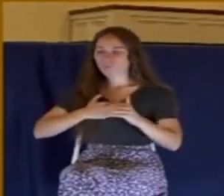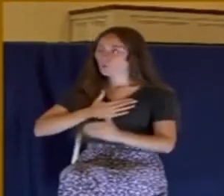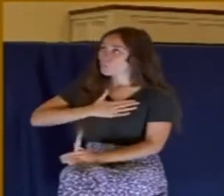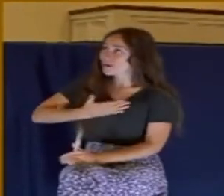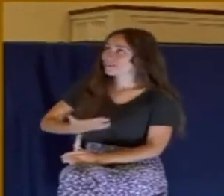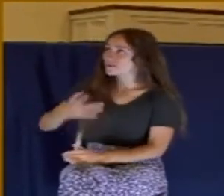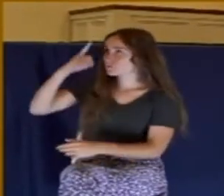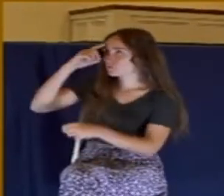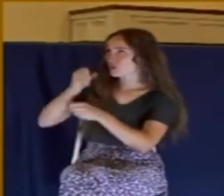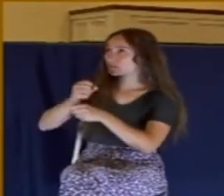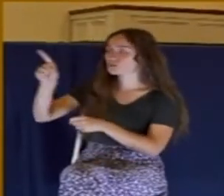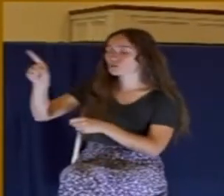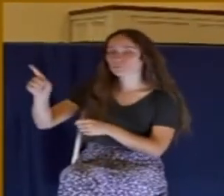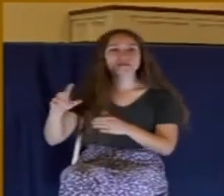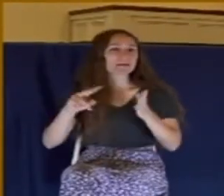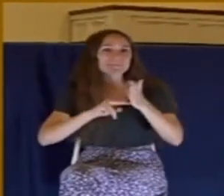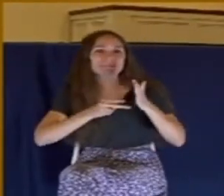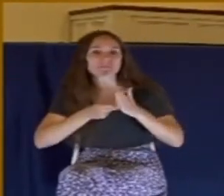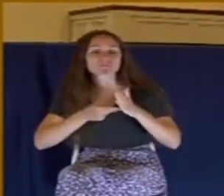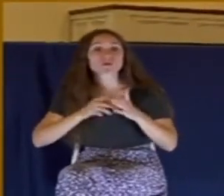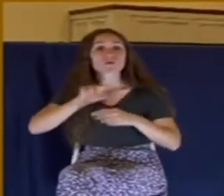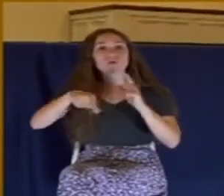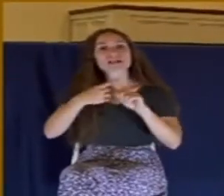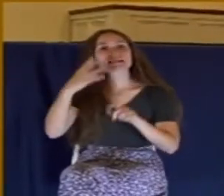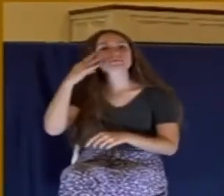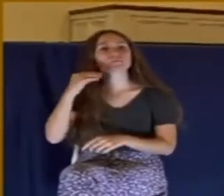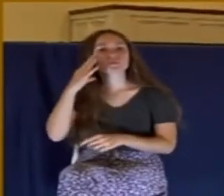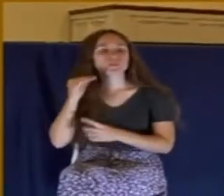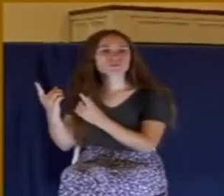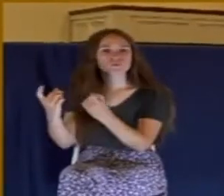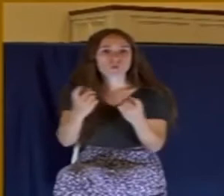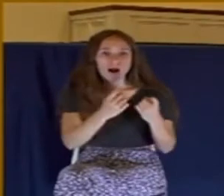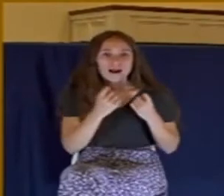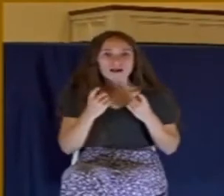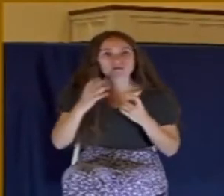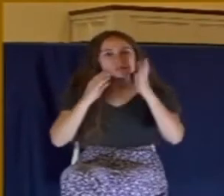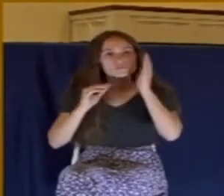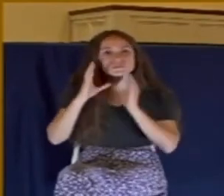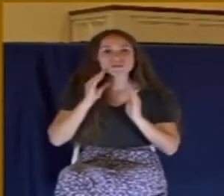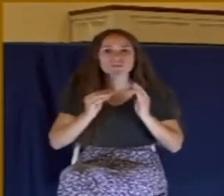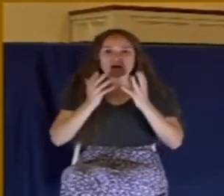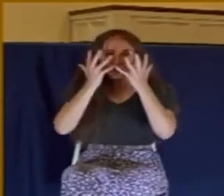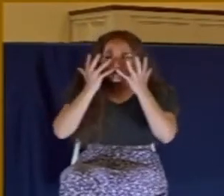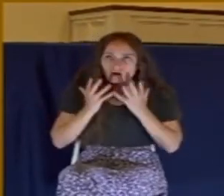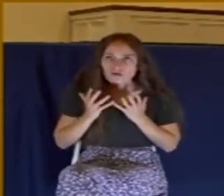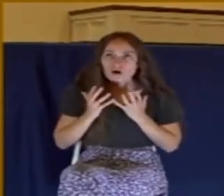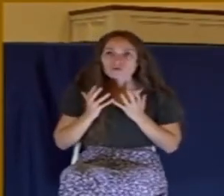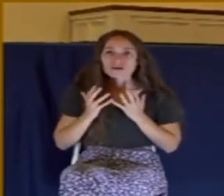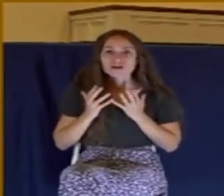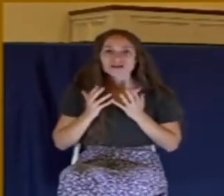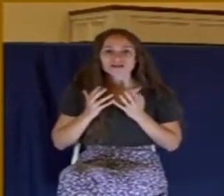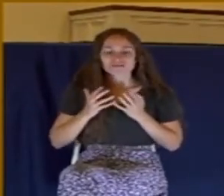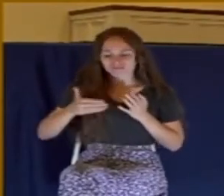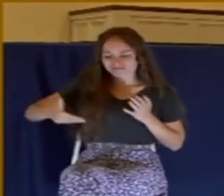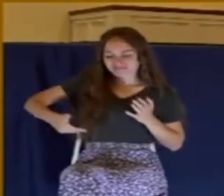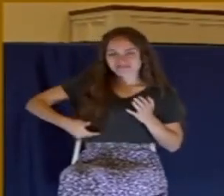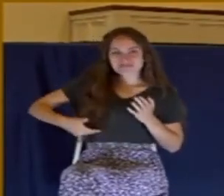there? A lot of times when we go through trials and we go through the sorrow, there's something in us that wants to wallow in that